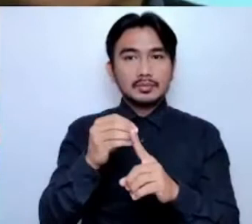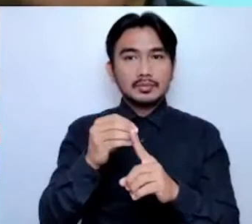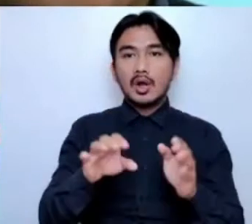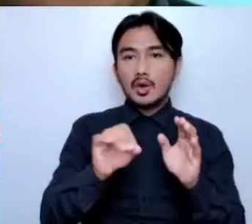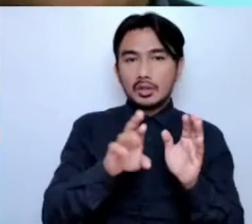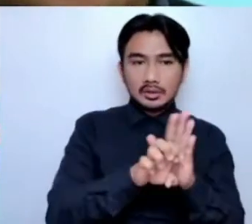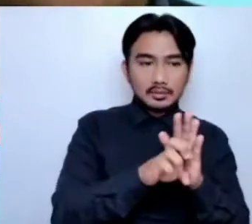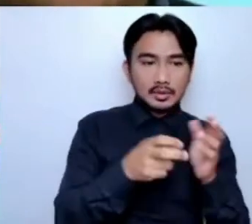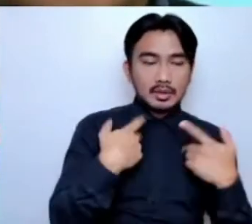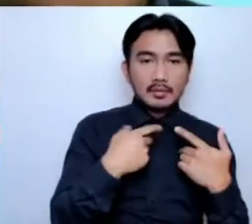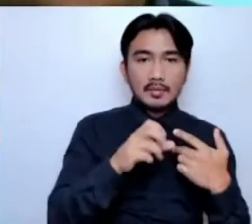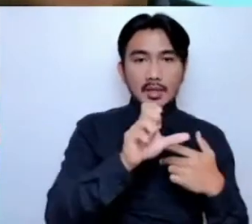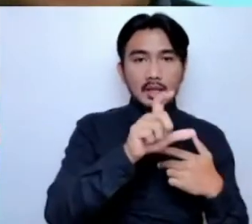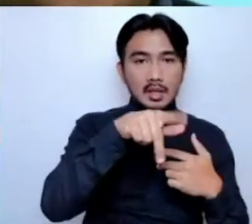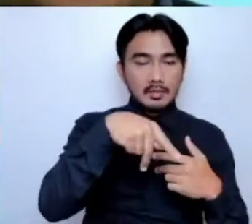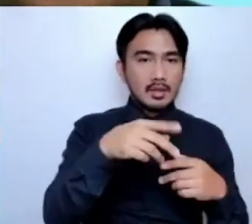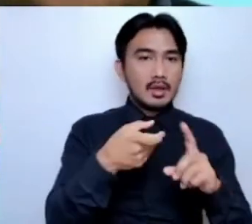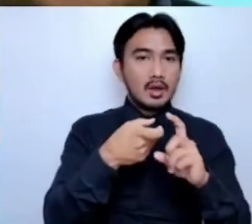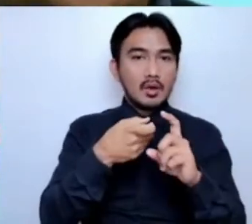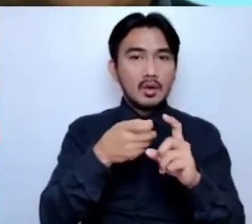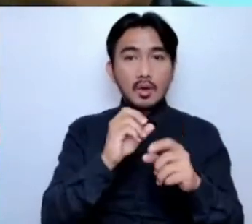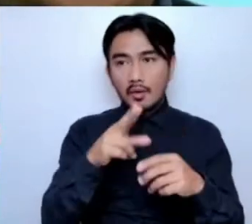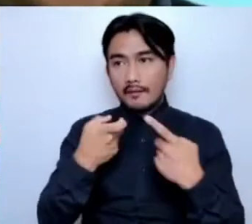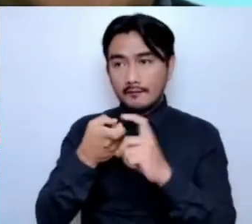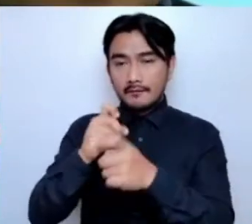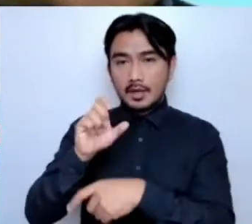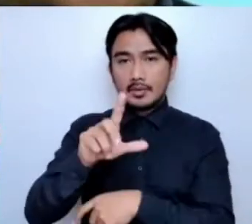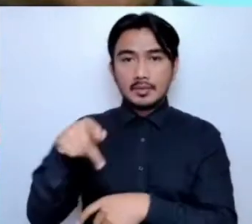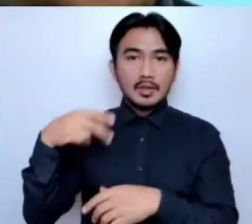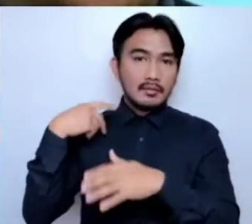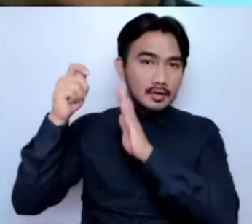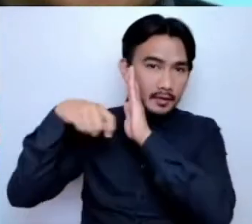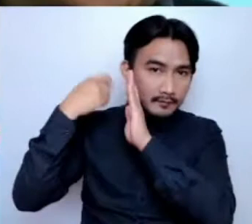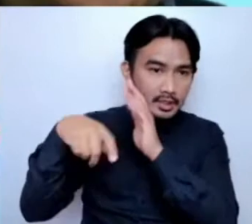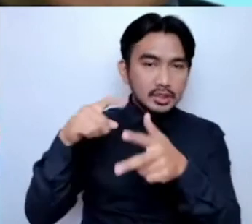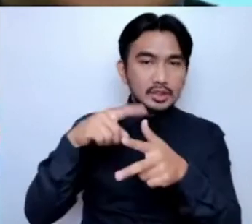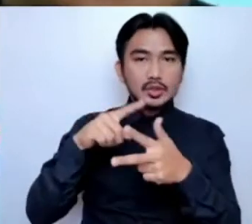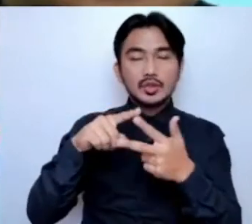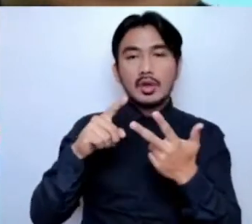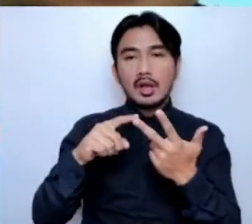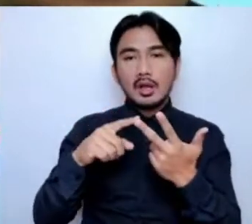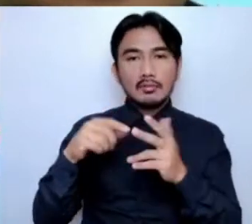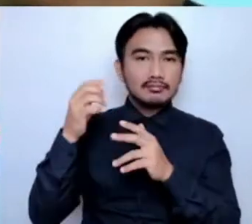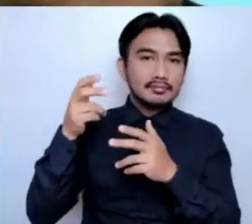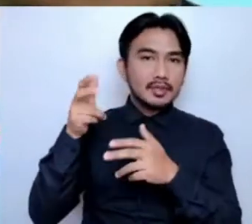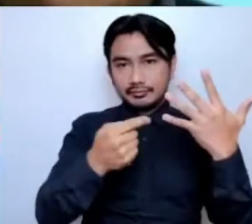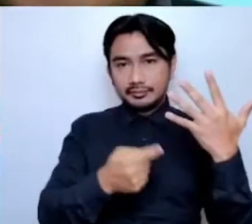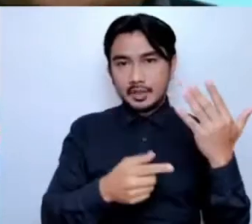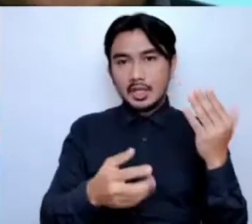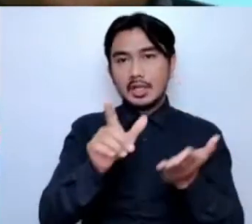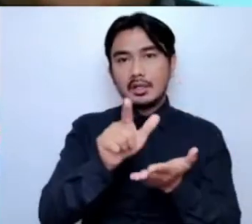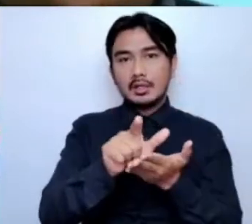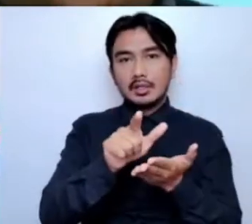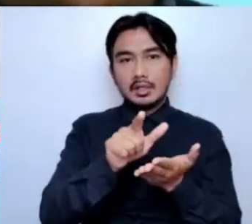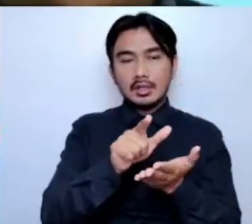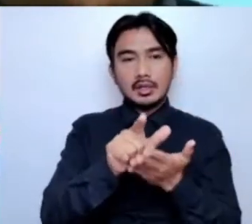from an SLM, a lesson plan, a video lesson, an audio lesson, or any other learning materials. You need